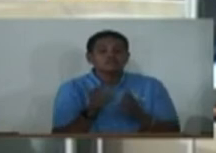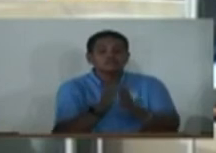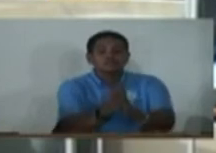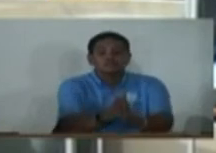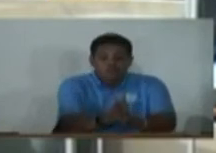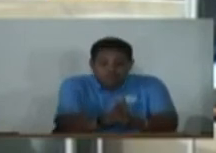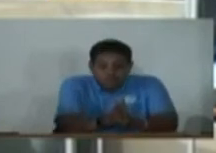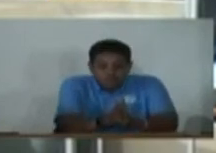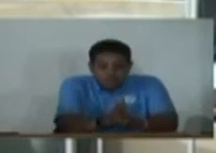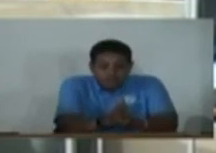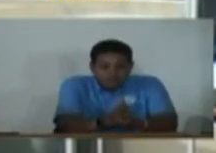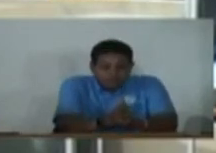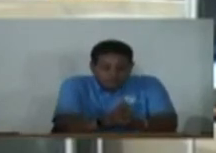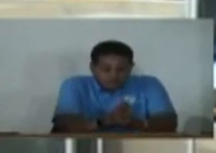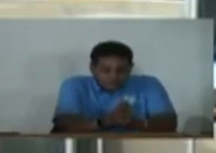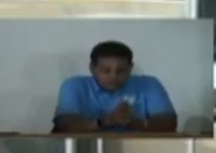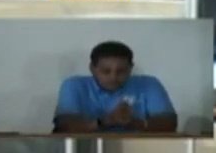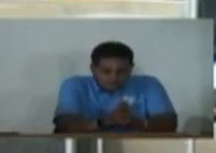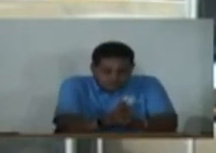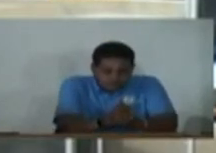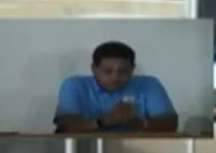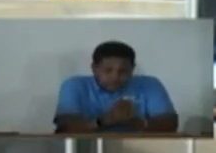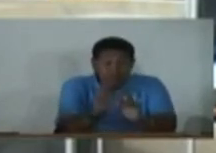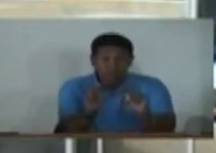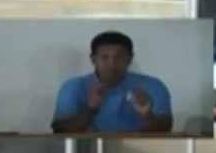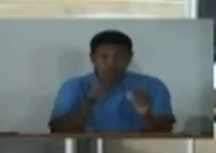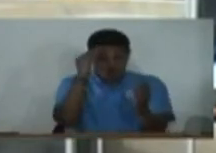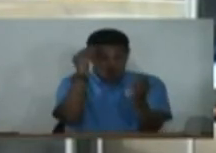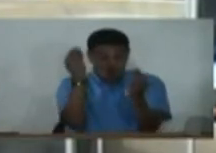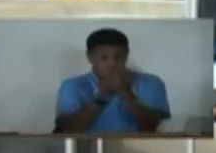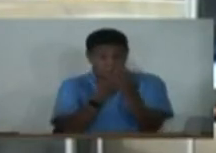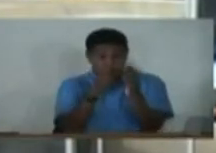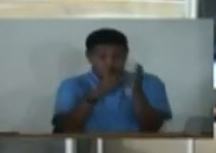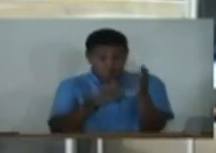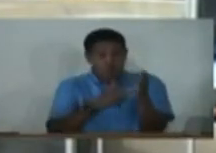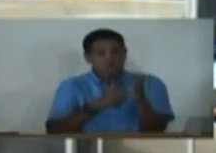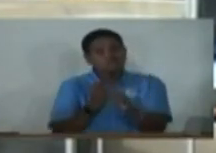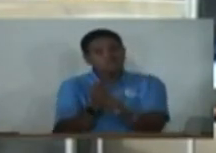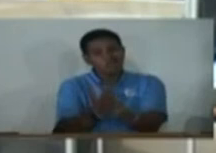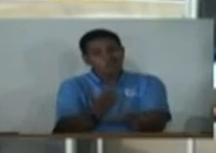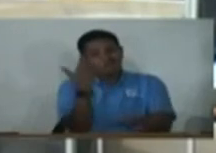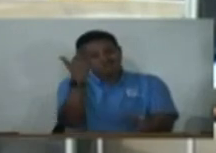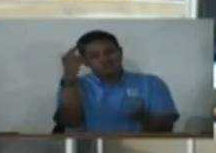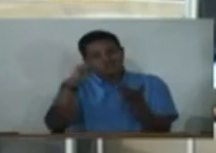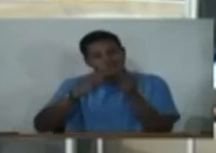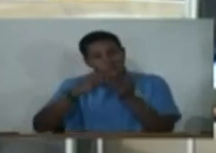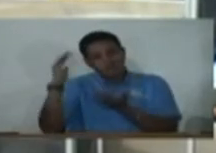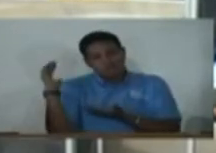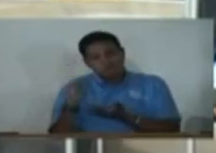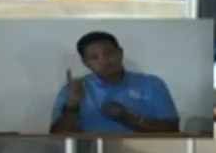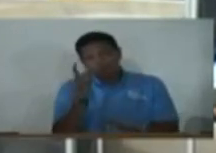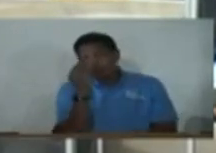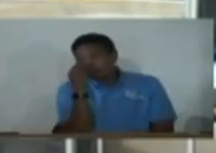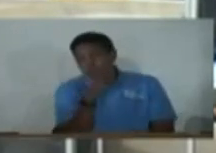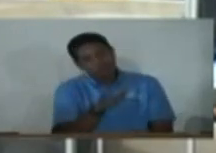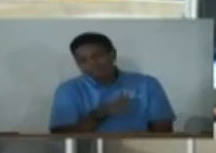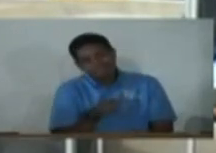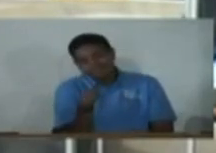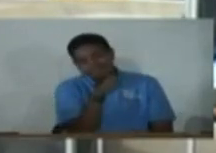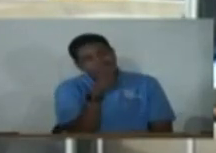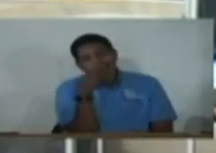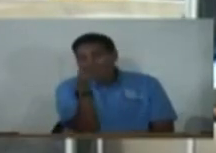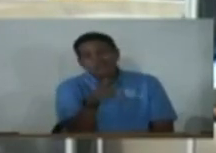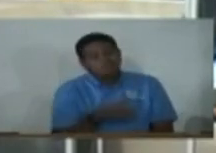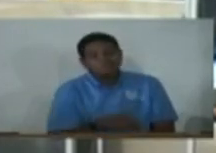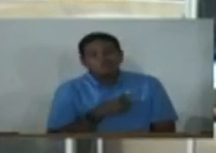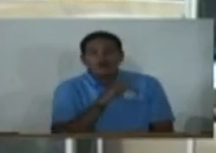they are the reason why we see the numbers declining. And I want to personally thank,